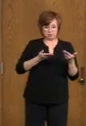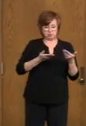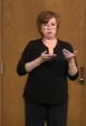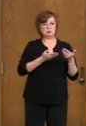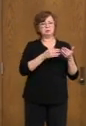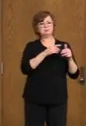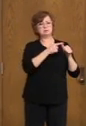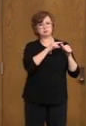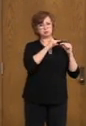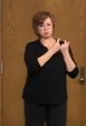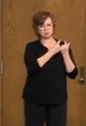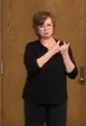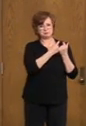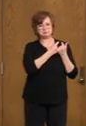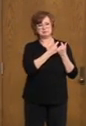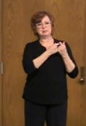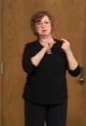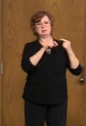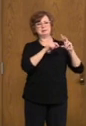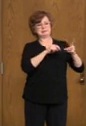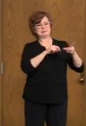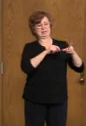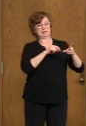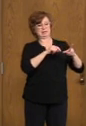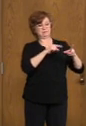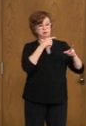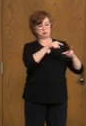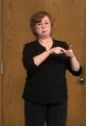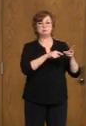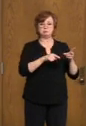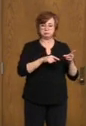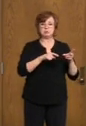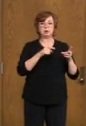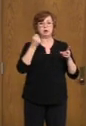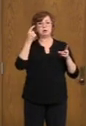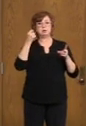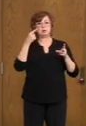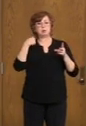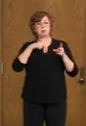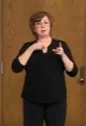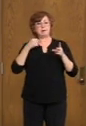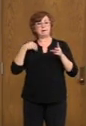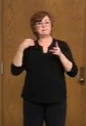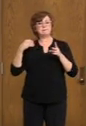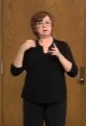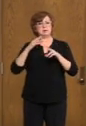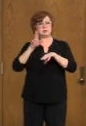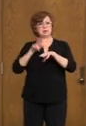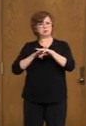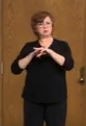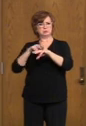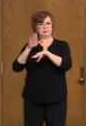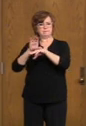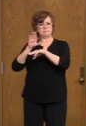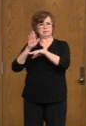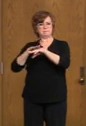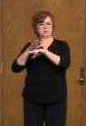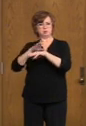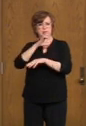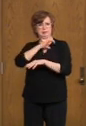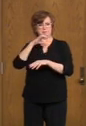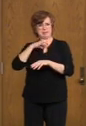but also completion of second doses. Now, on a positive note, the National Advisory Committee of Immunization and many other international experts have